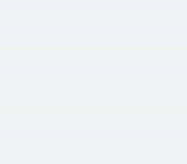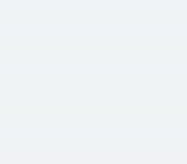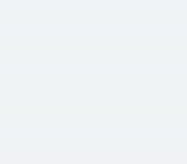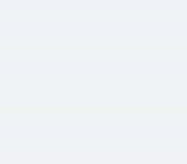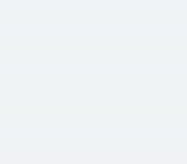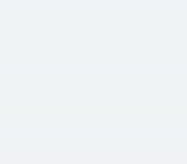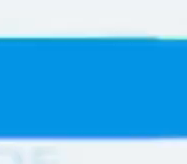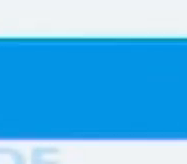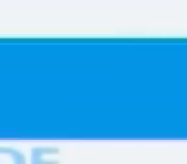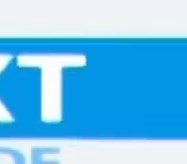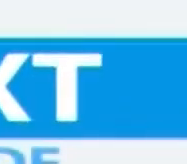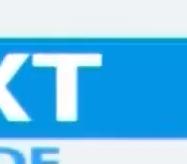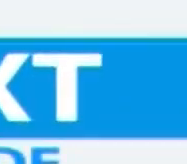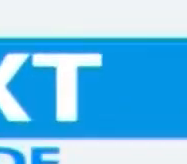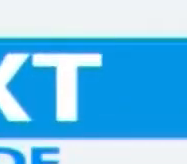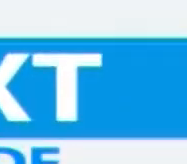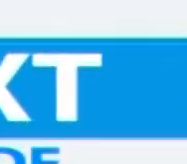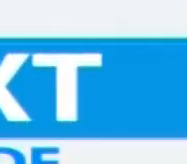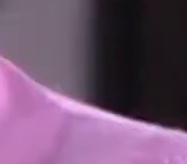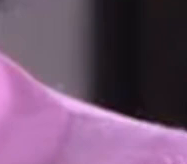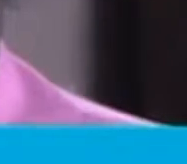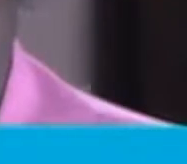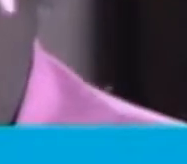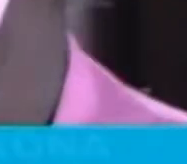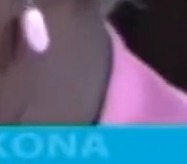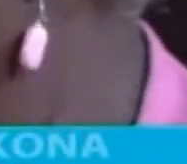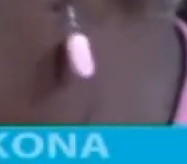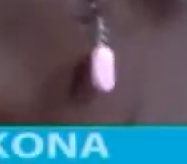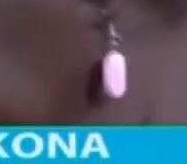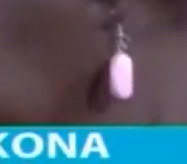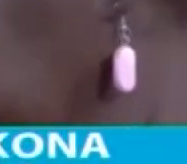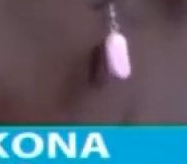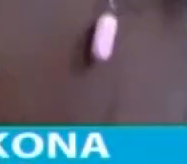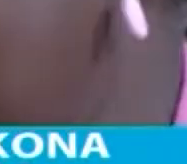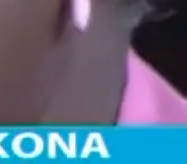On the next episode of Corner.